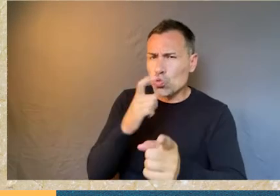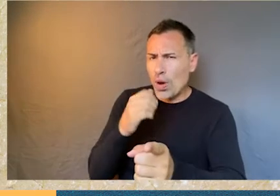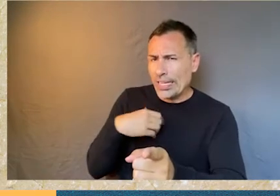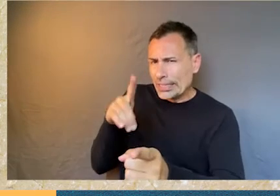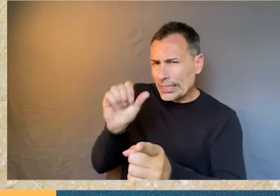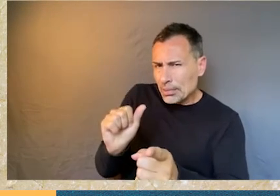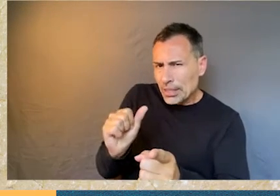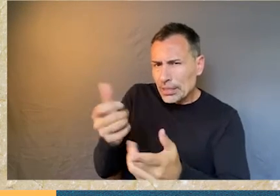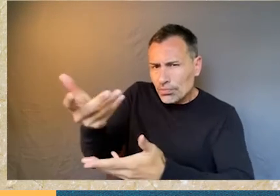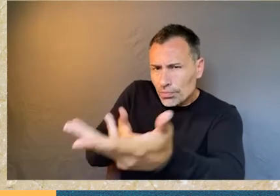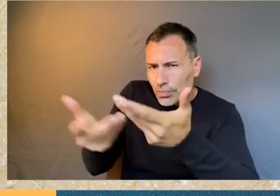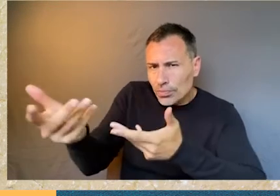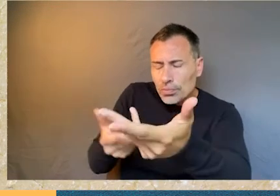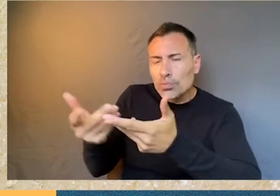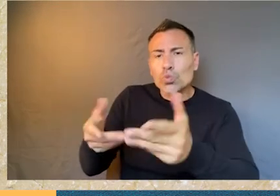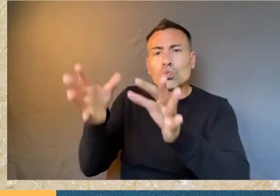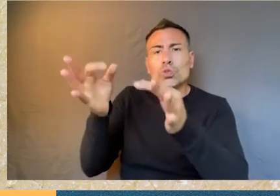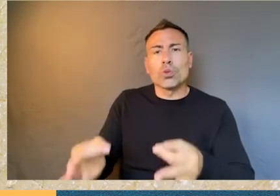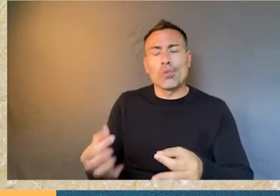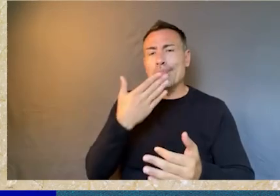best accommodation for that individual.